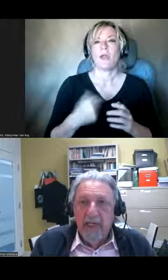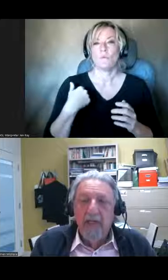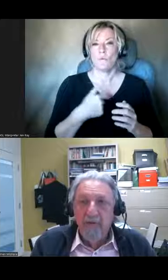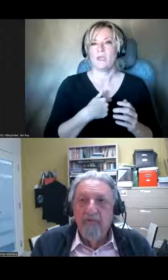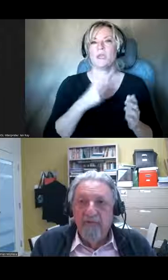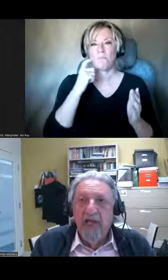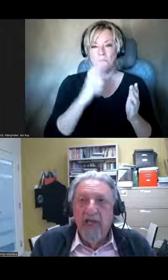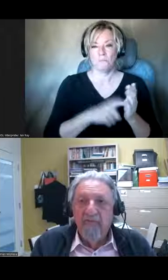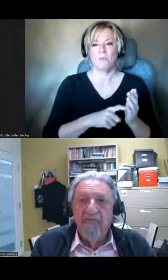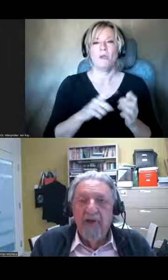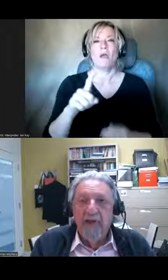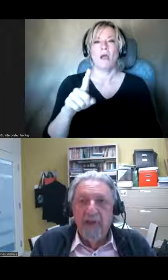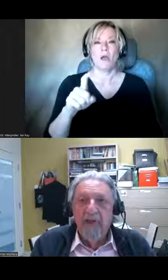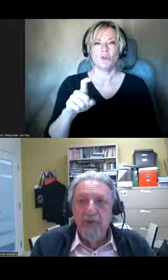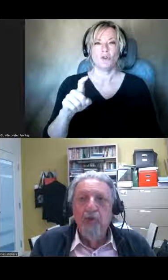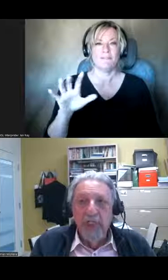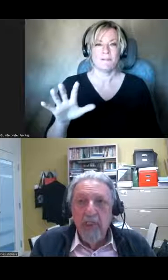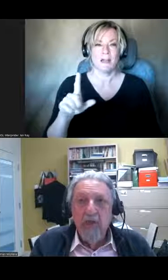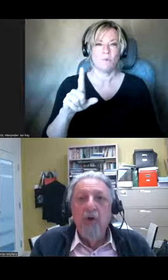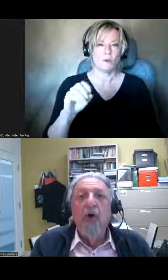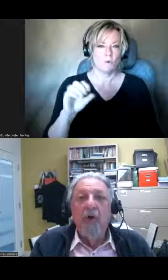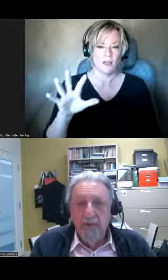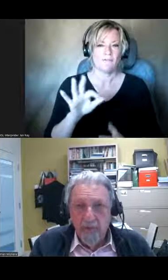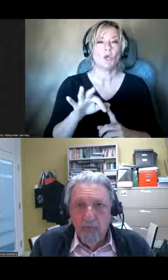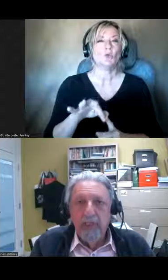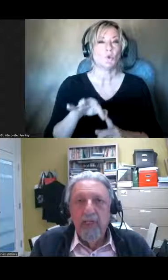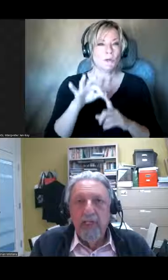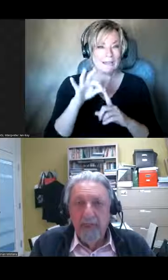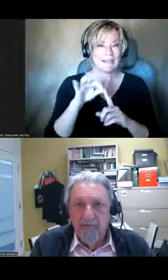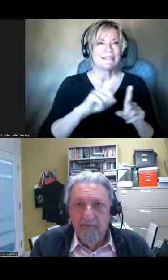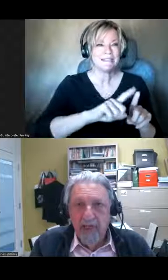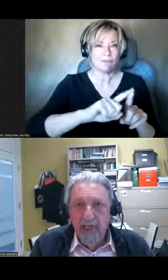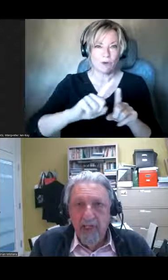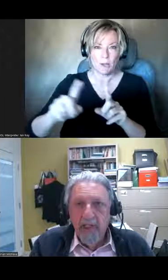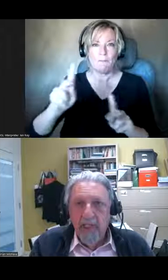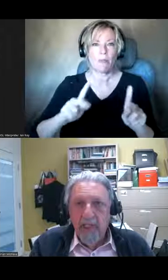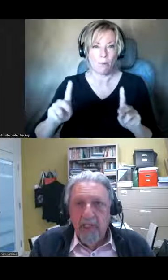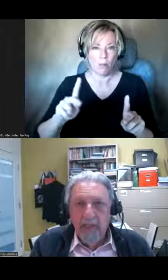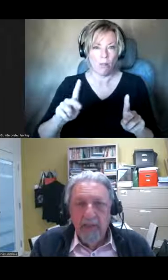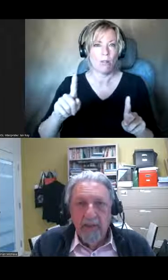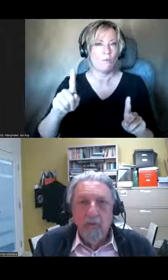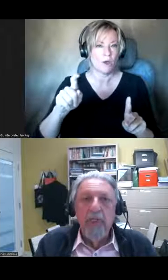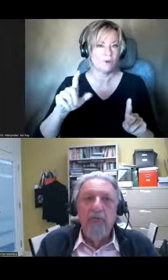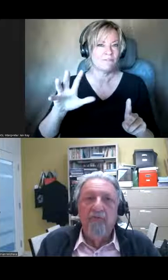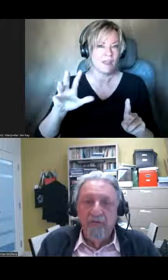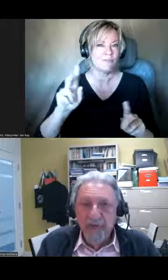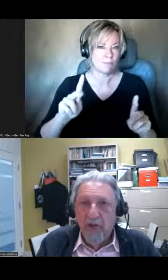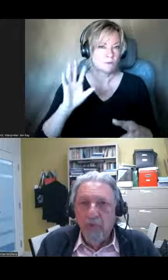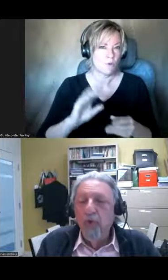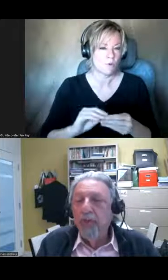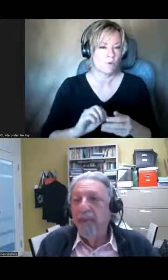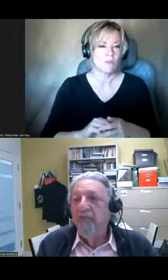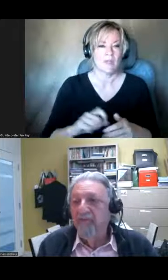identified 105 unique callers that we could identify. And the